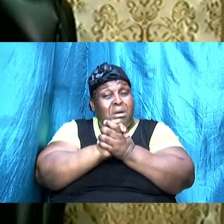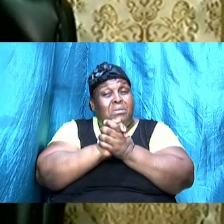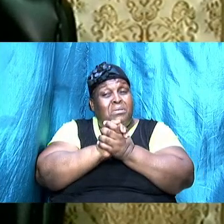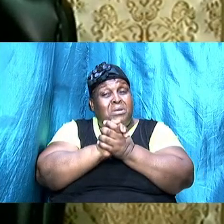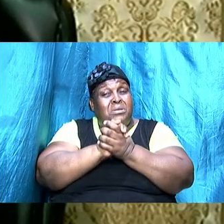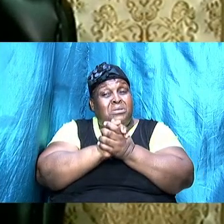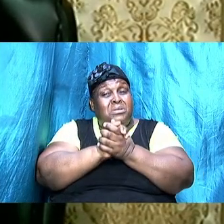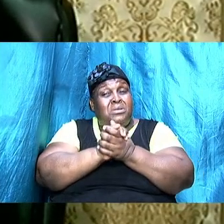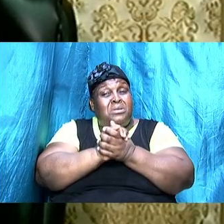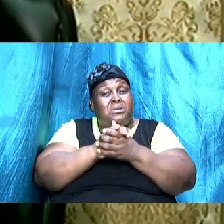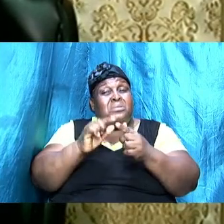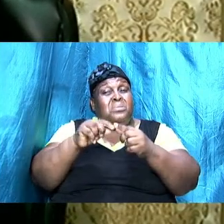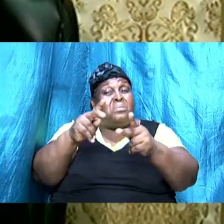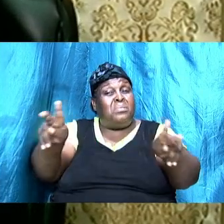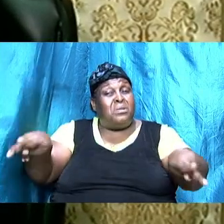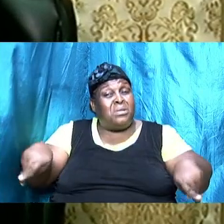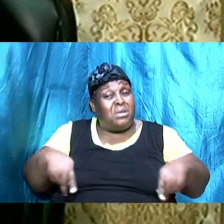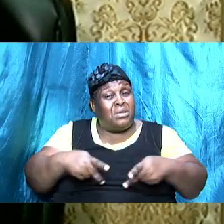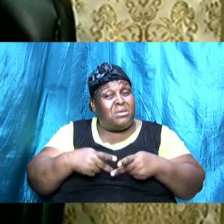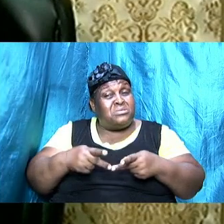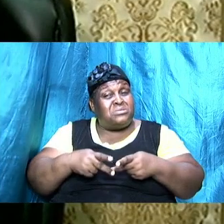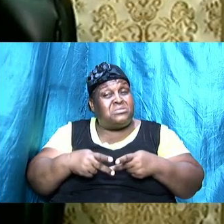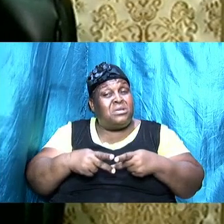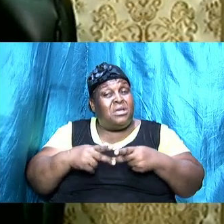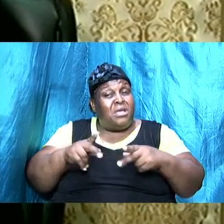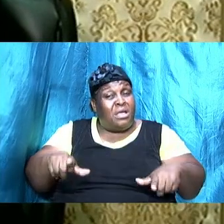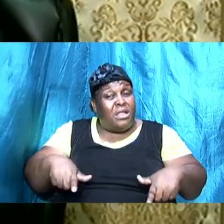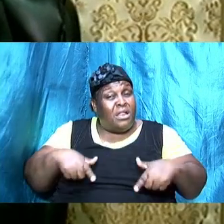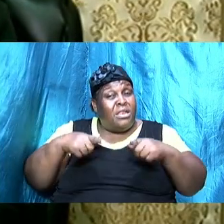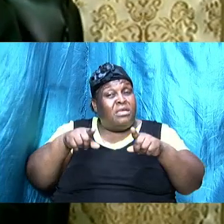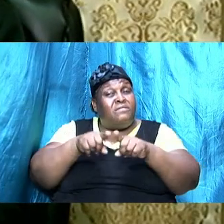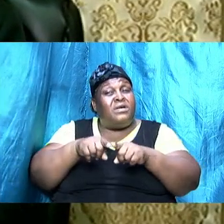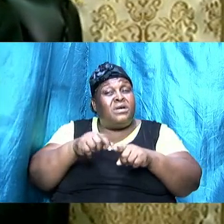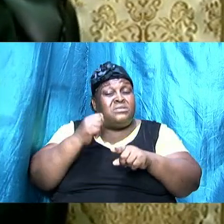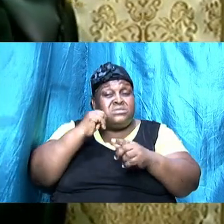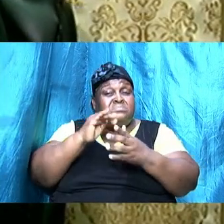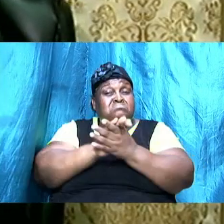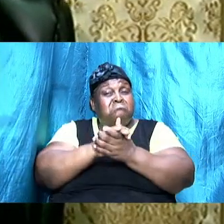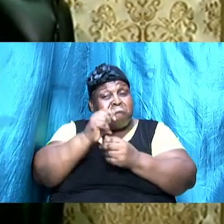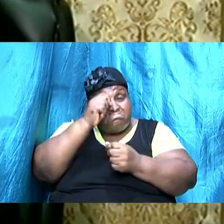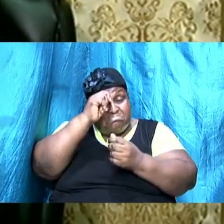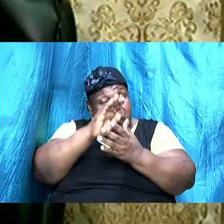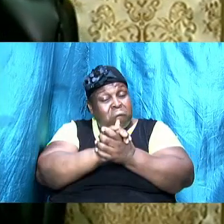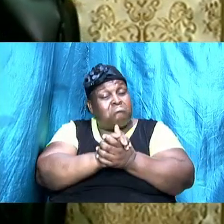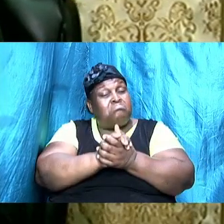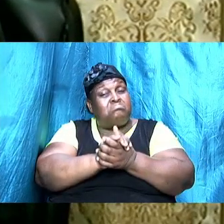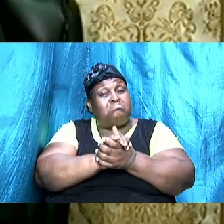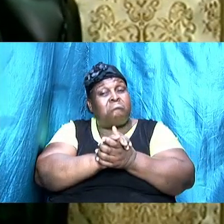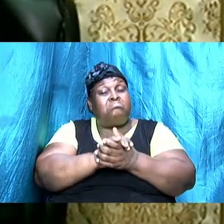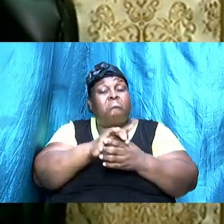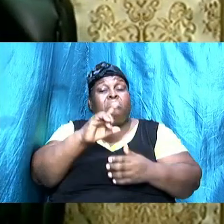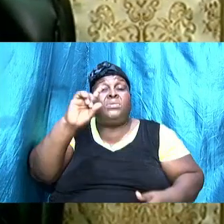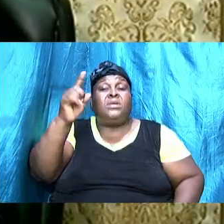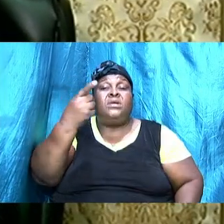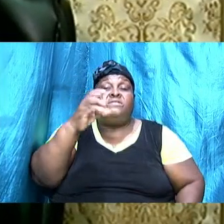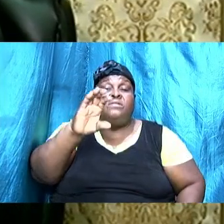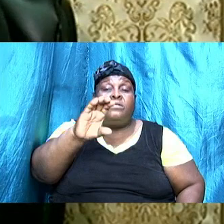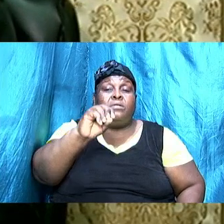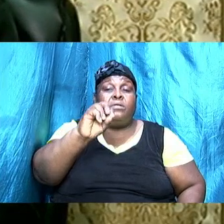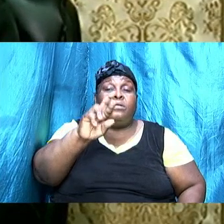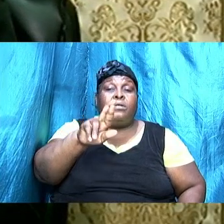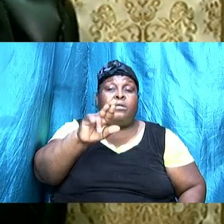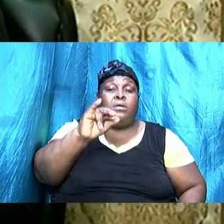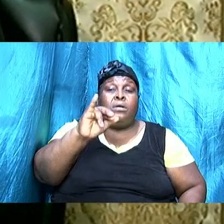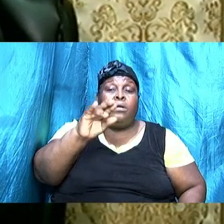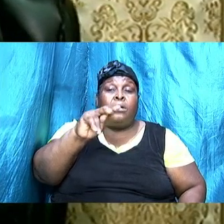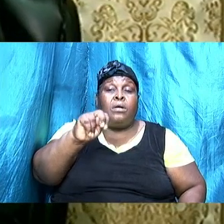back together and follow through on what God has in store. So the scripture is 1 Corinthians chapter